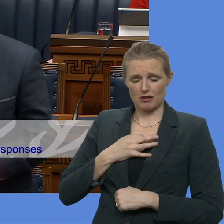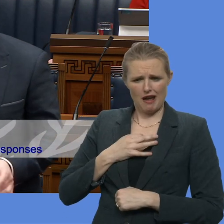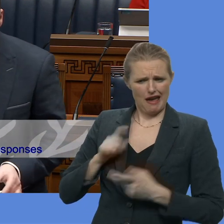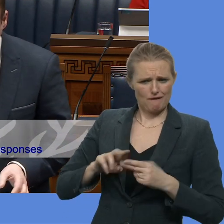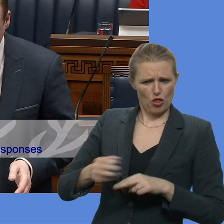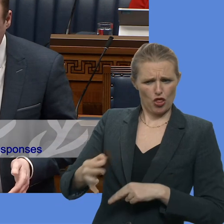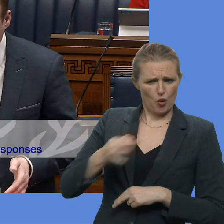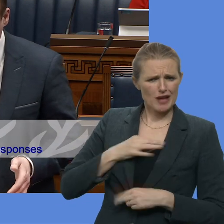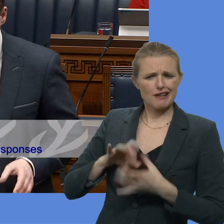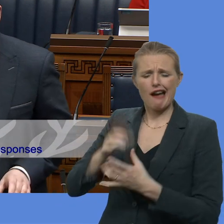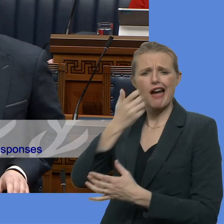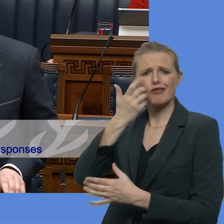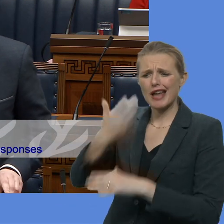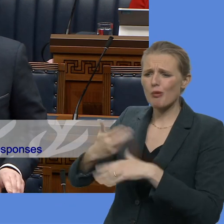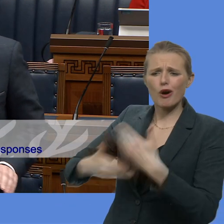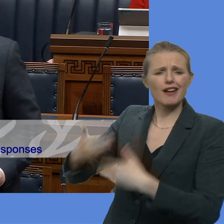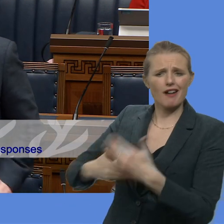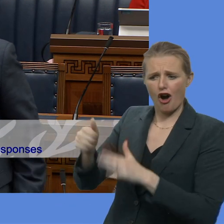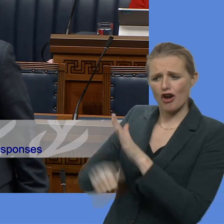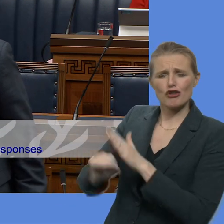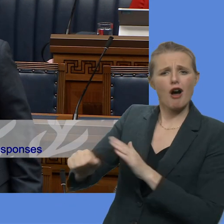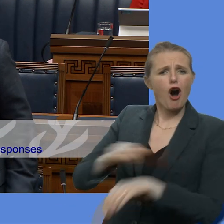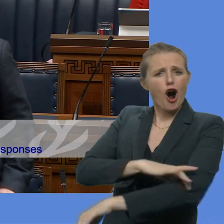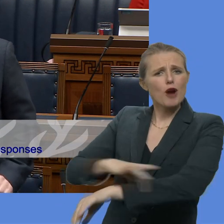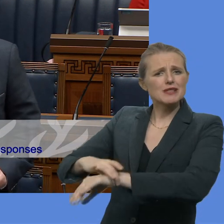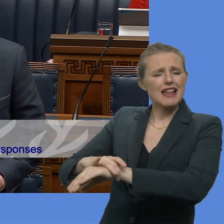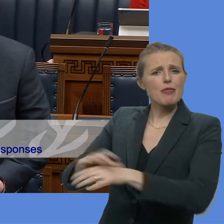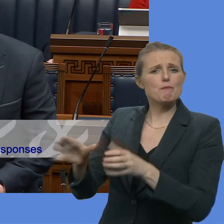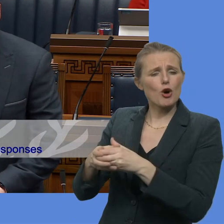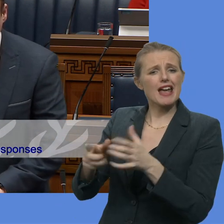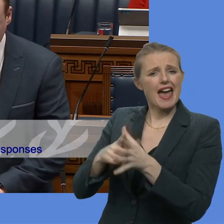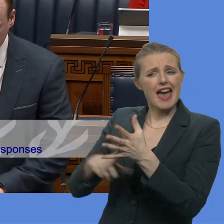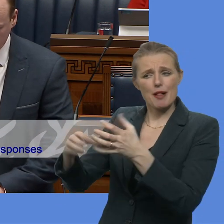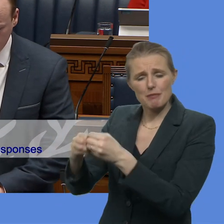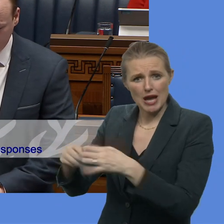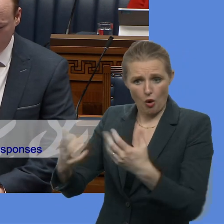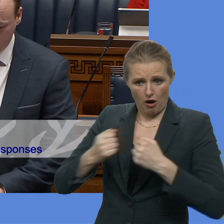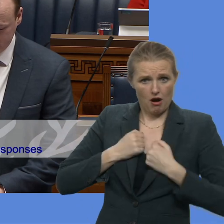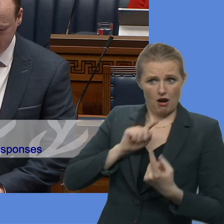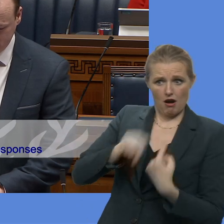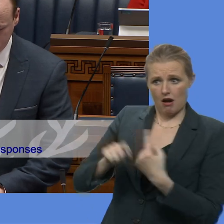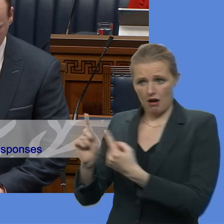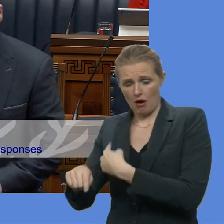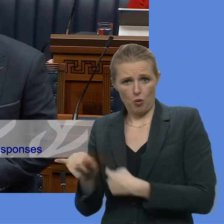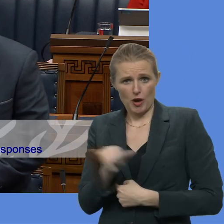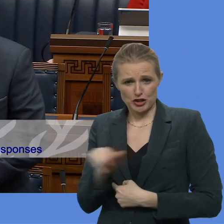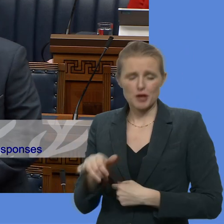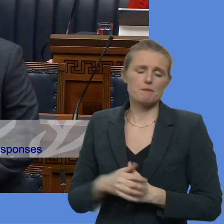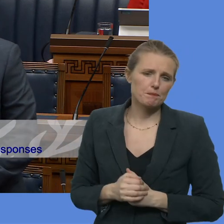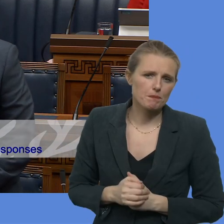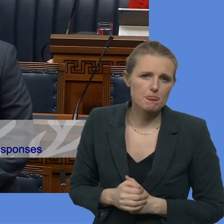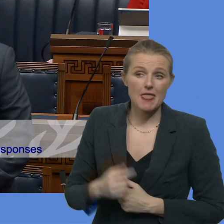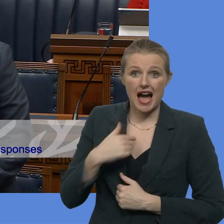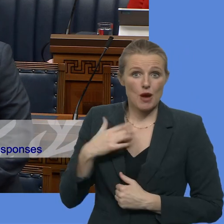is about the day-to-day running of an arm's-length body, advisory group or other public body with links to the department. The aim is to provide